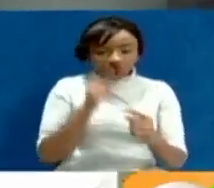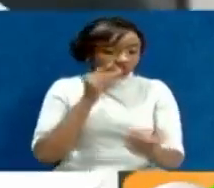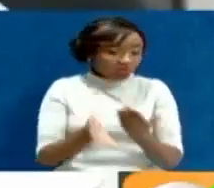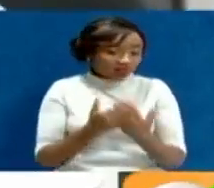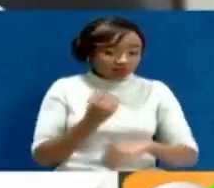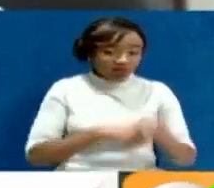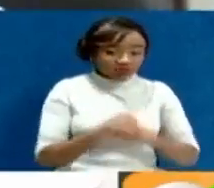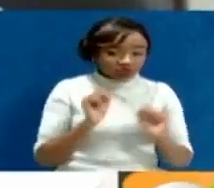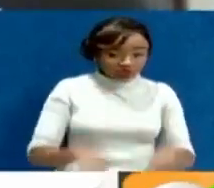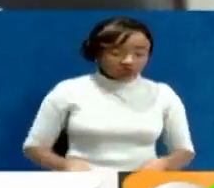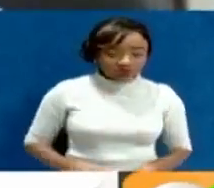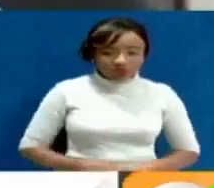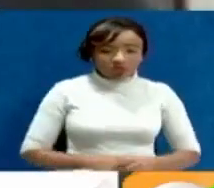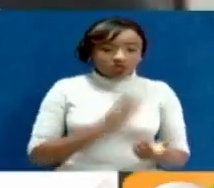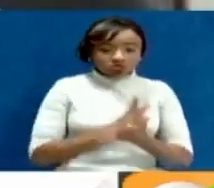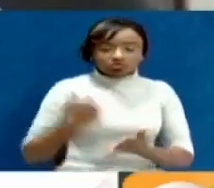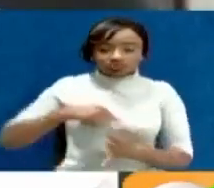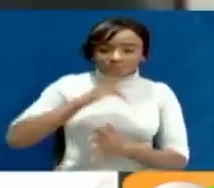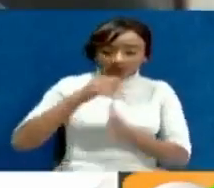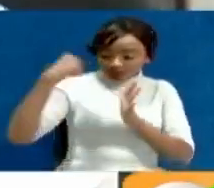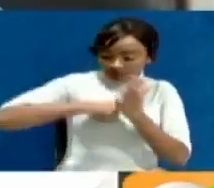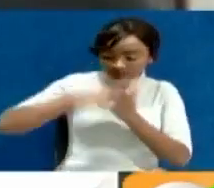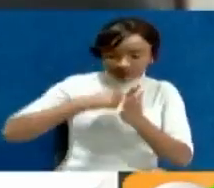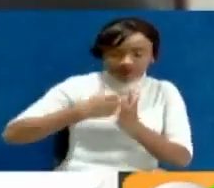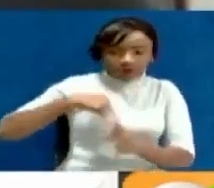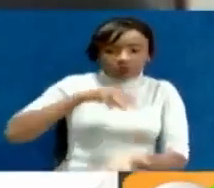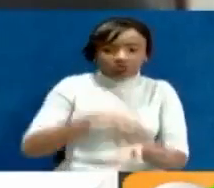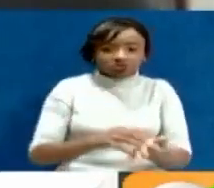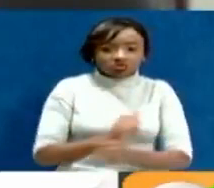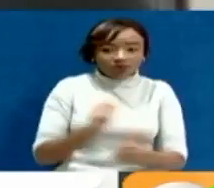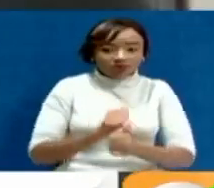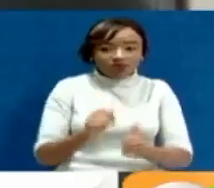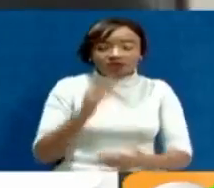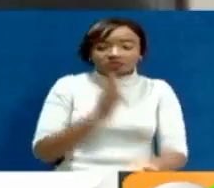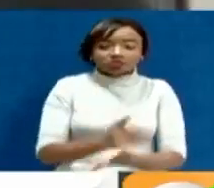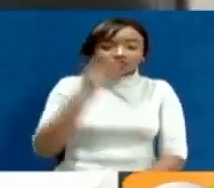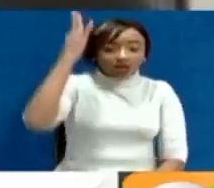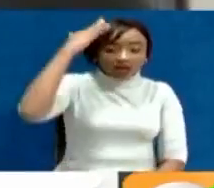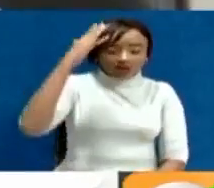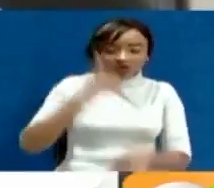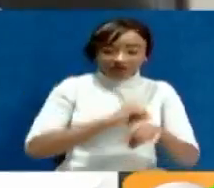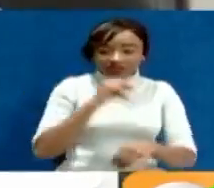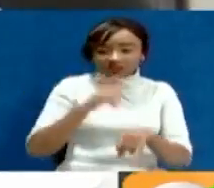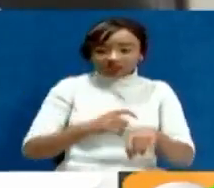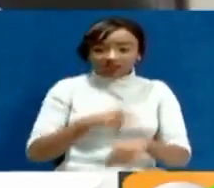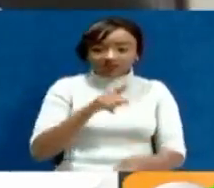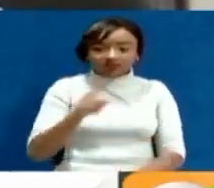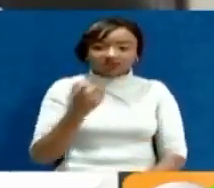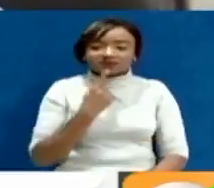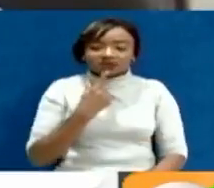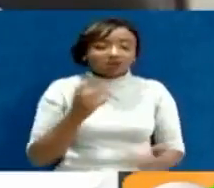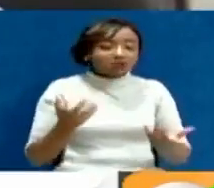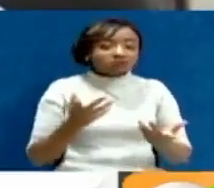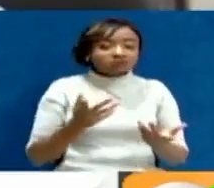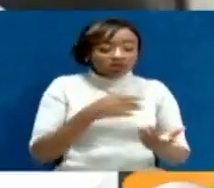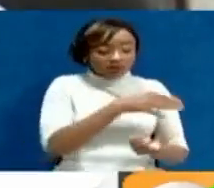see them act. We'll argue our position when we are in the committee. I know that when they cassetted the committee, they said that the interested parties